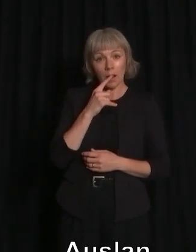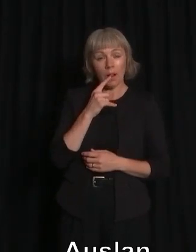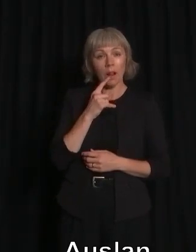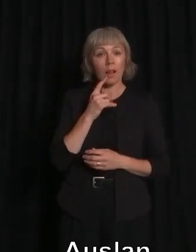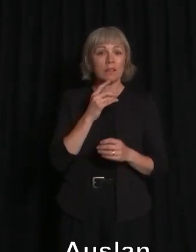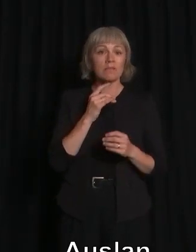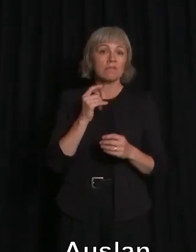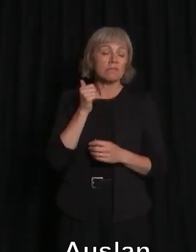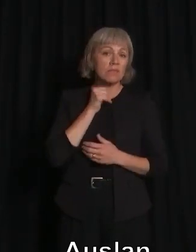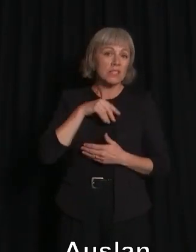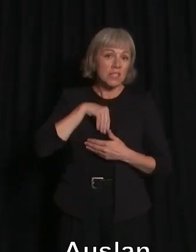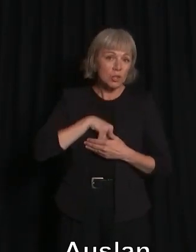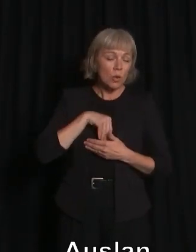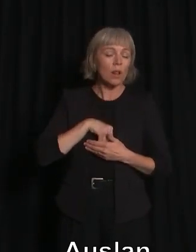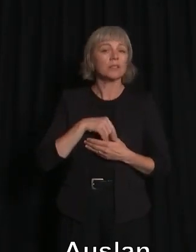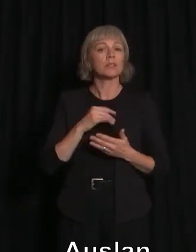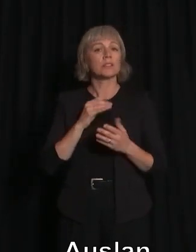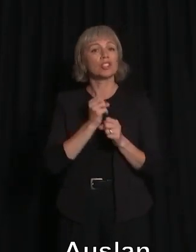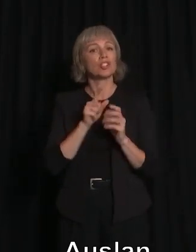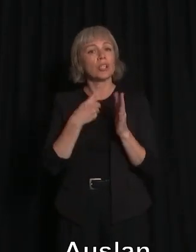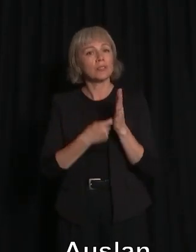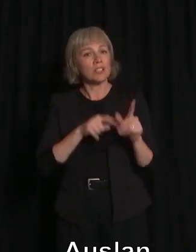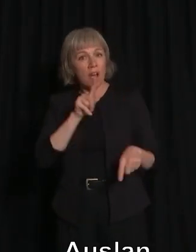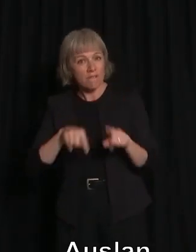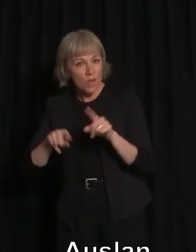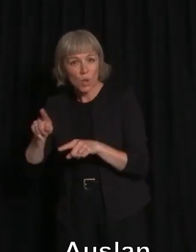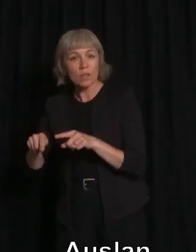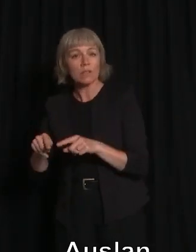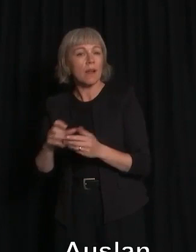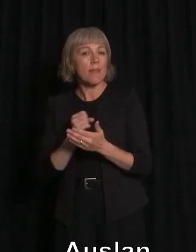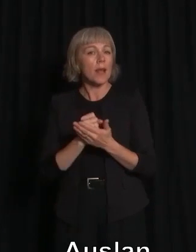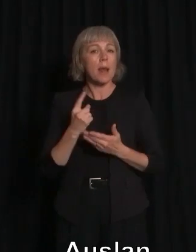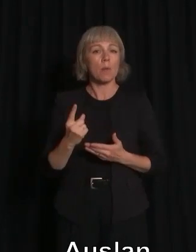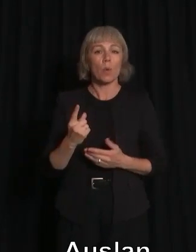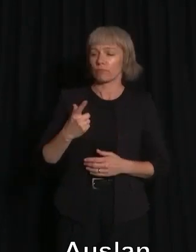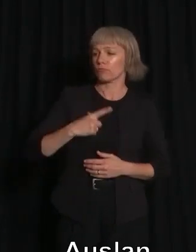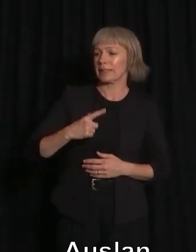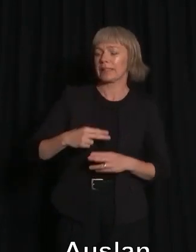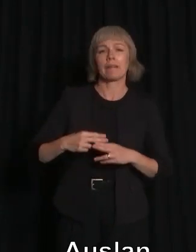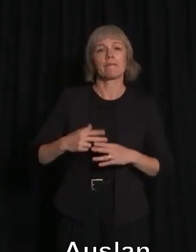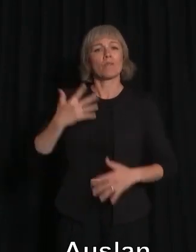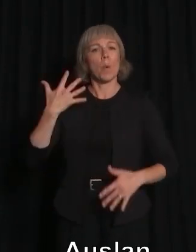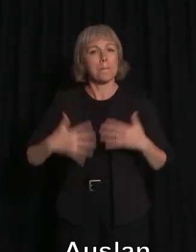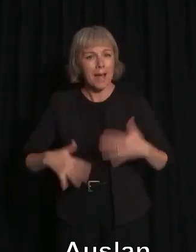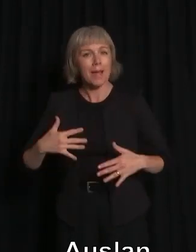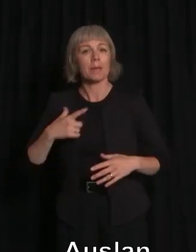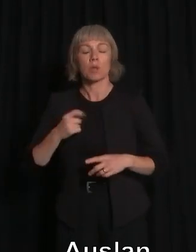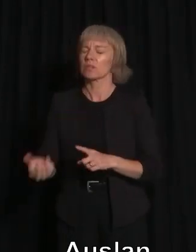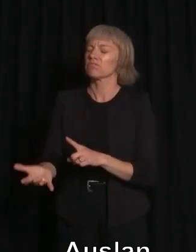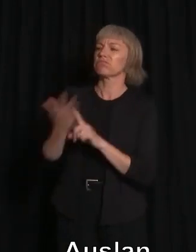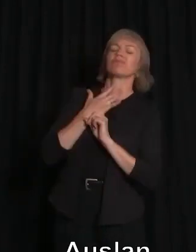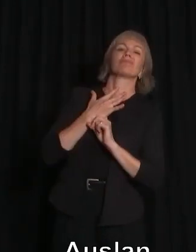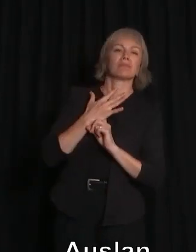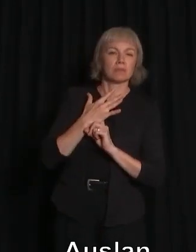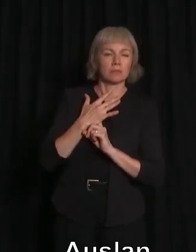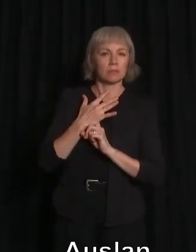the single most determinant fact in the pain that we work to overcome. And this